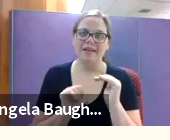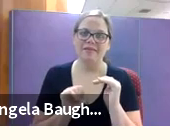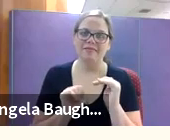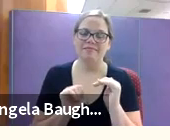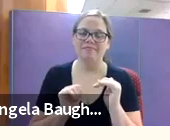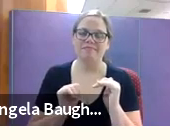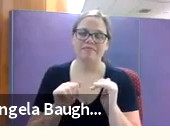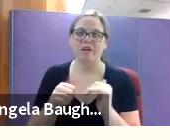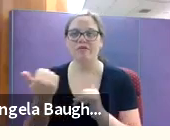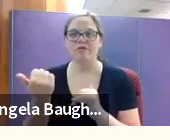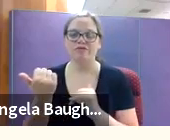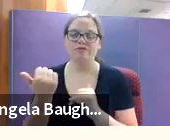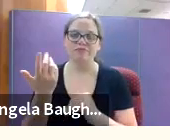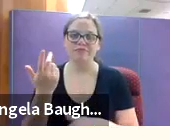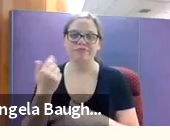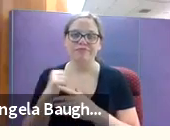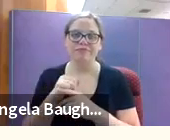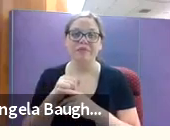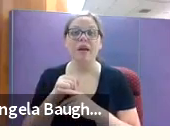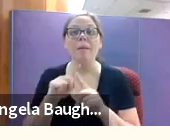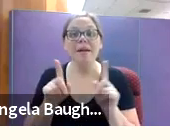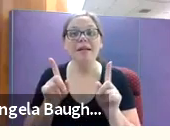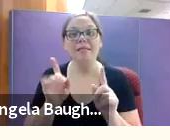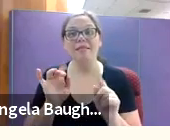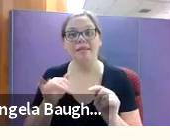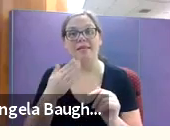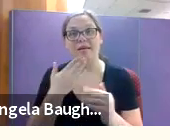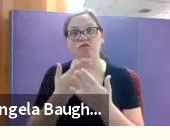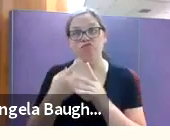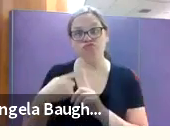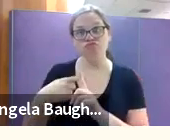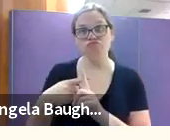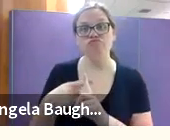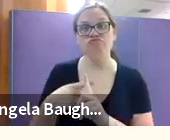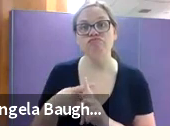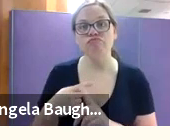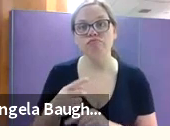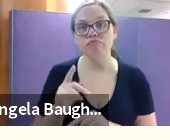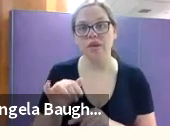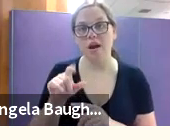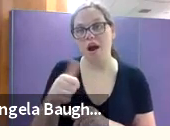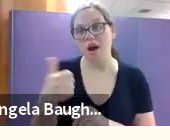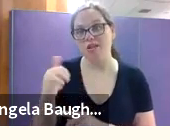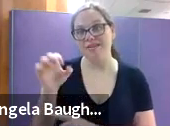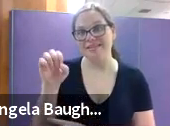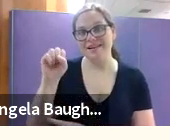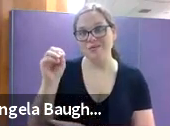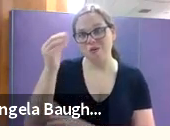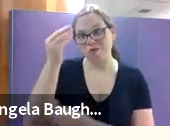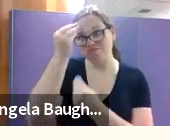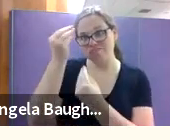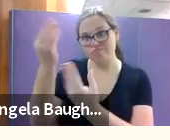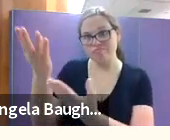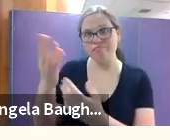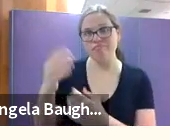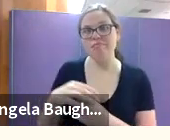So, but I think that's a good thing to let, the other ESOs know